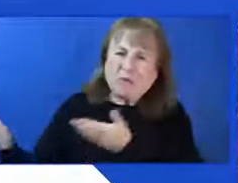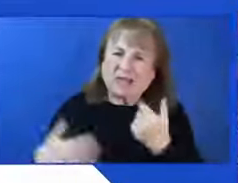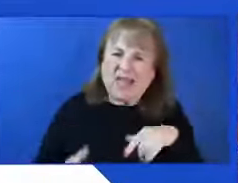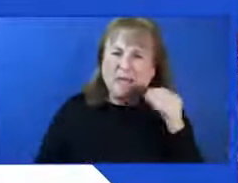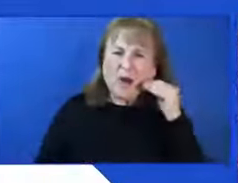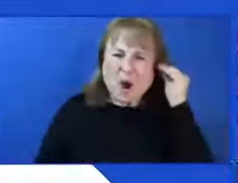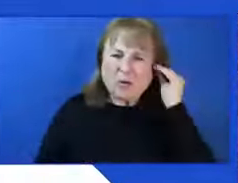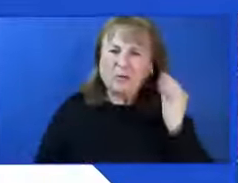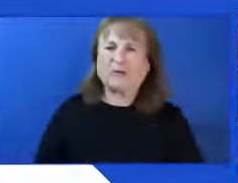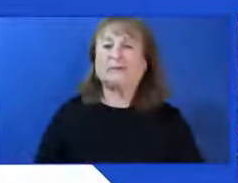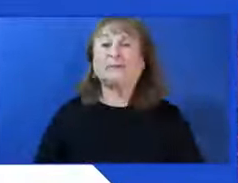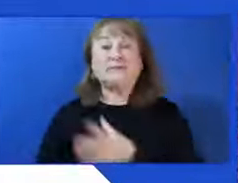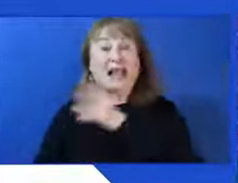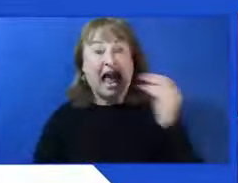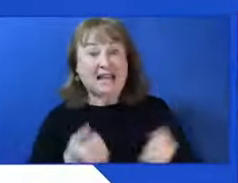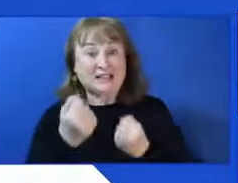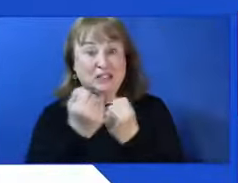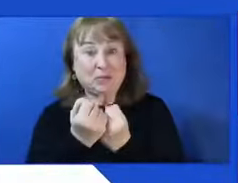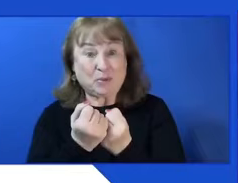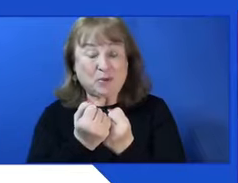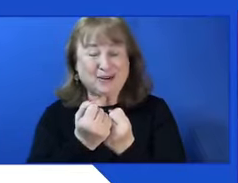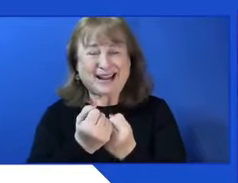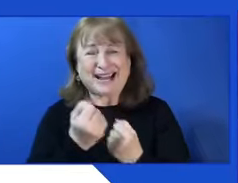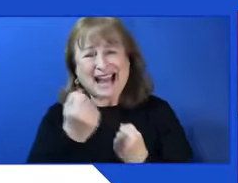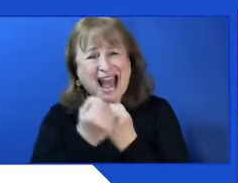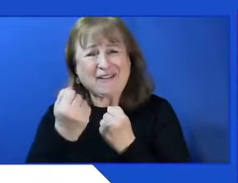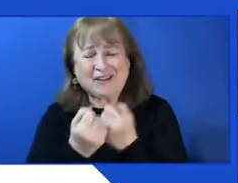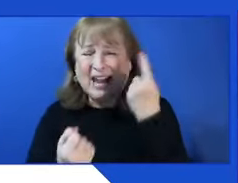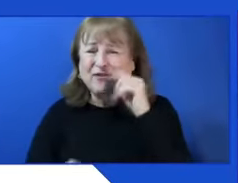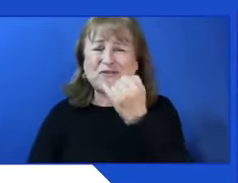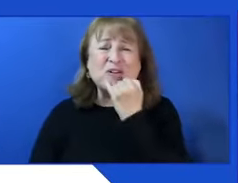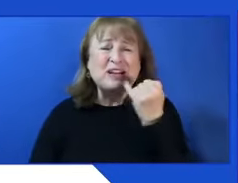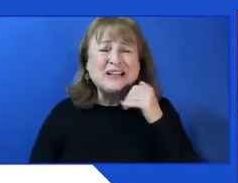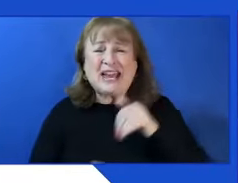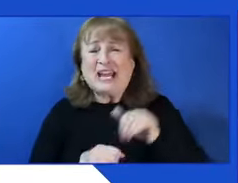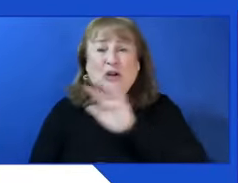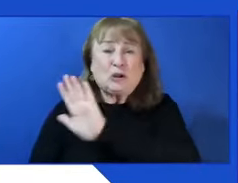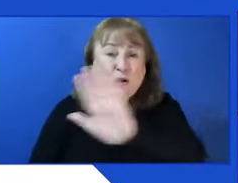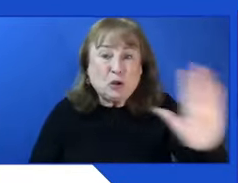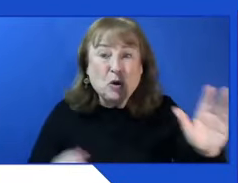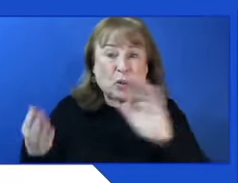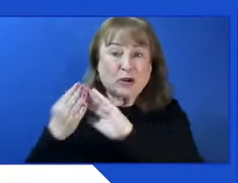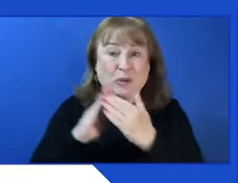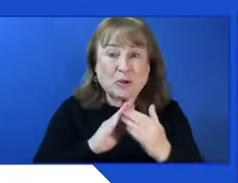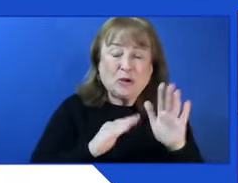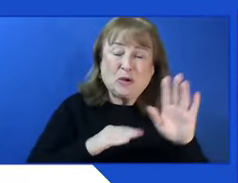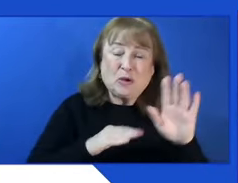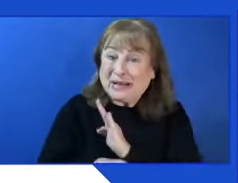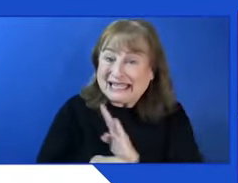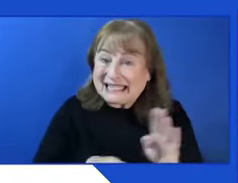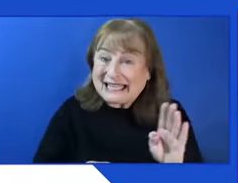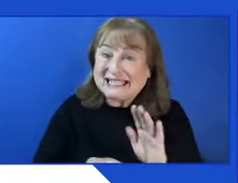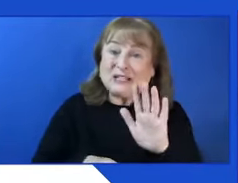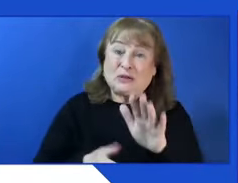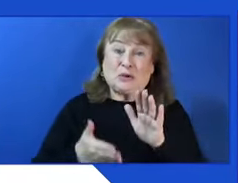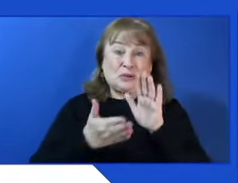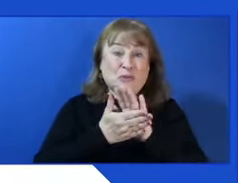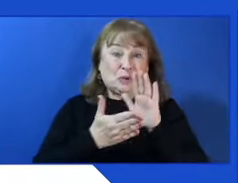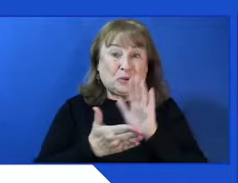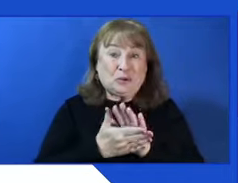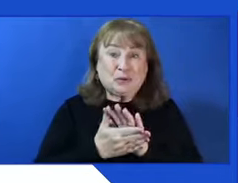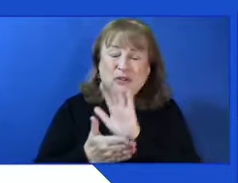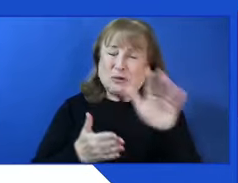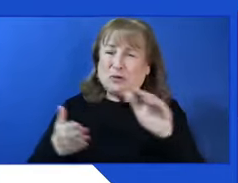Bring them home. And support and advocate for Israel in your communities, your businesses, your schools, and